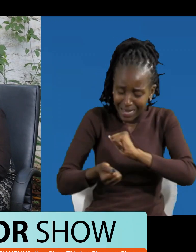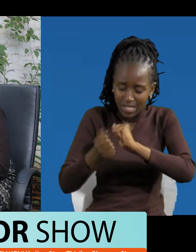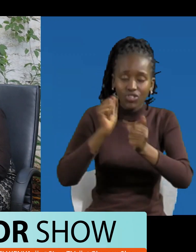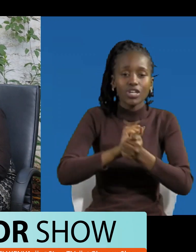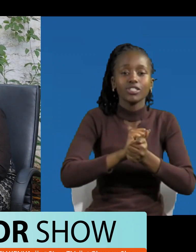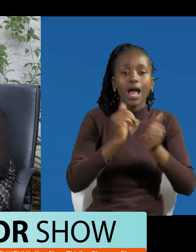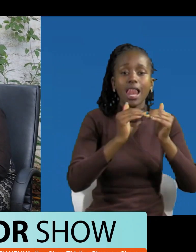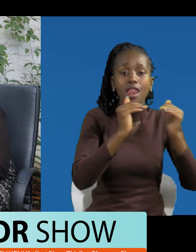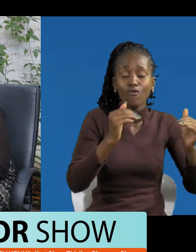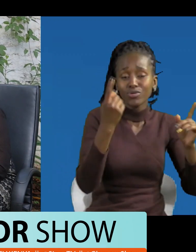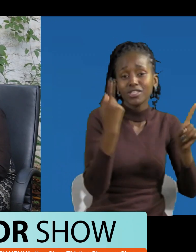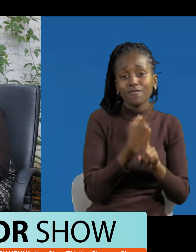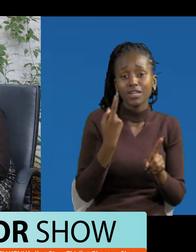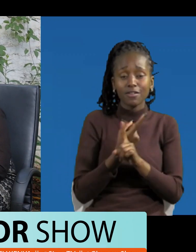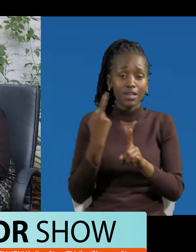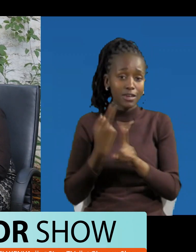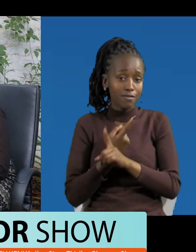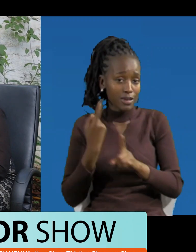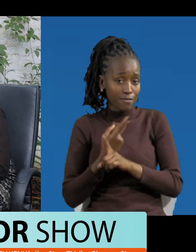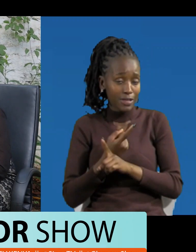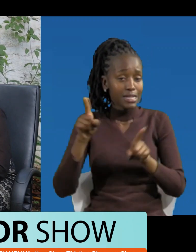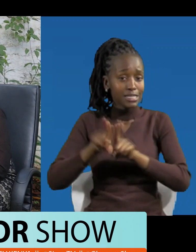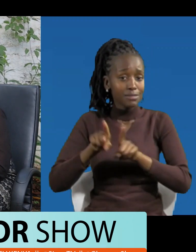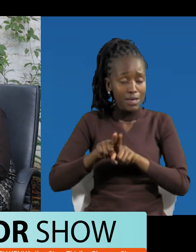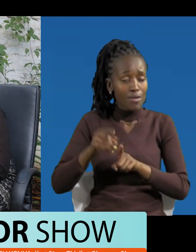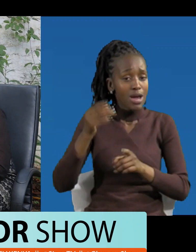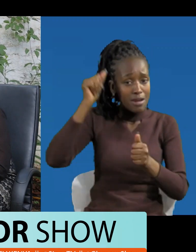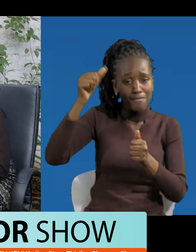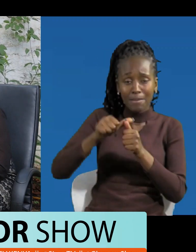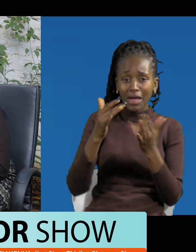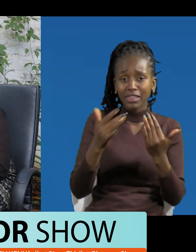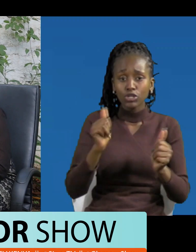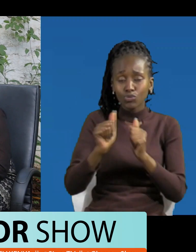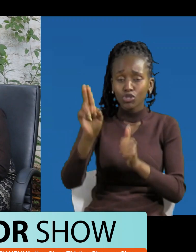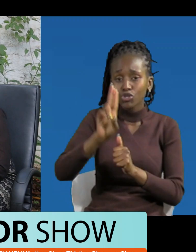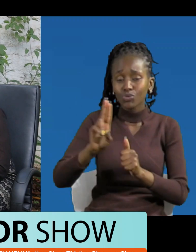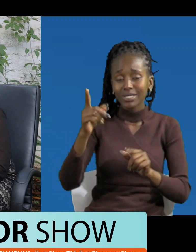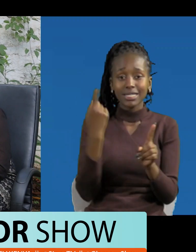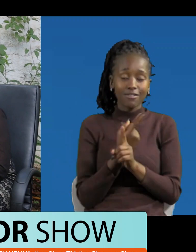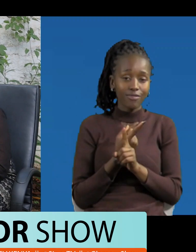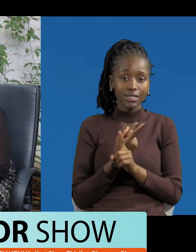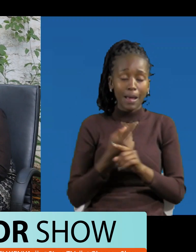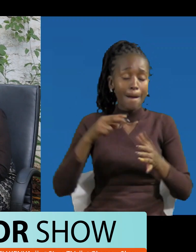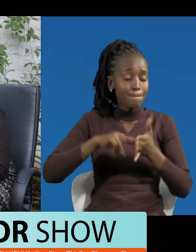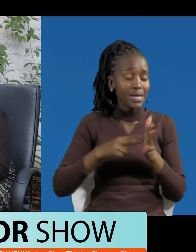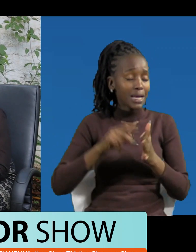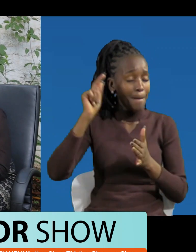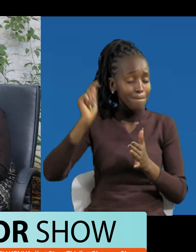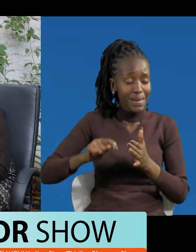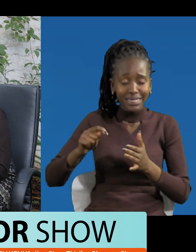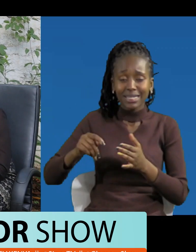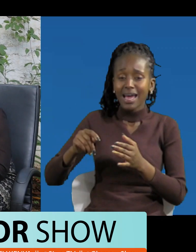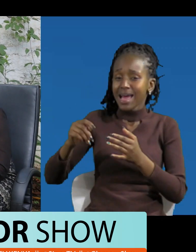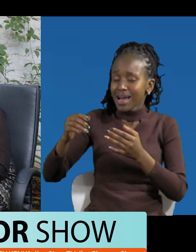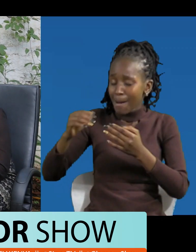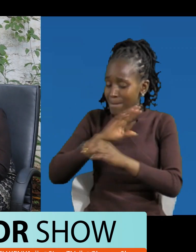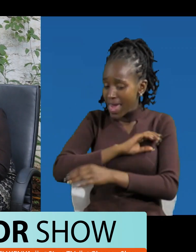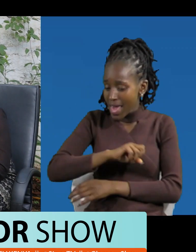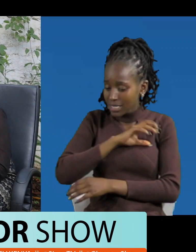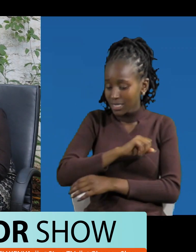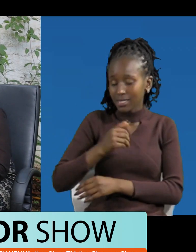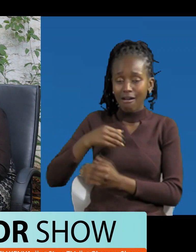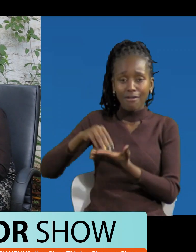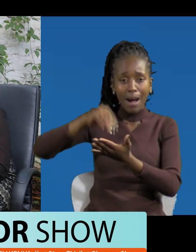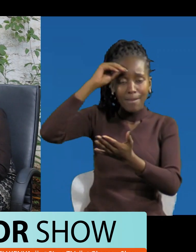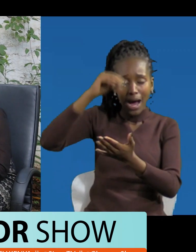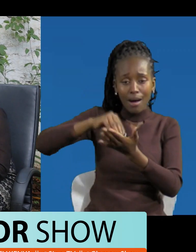are done differently, even the products that we use are different. So it takes time for someone to learn and addict and know how you're supposed to use those